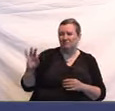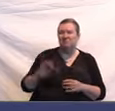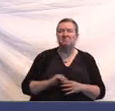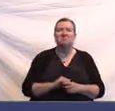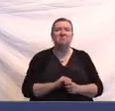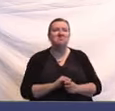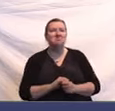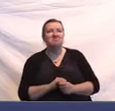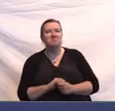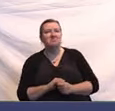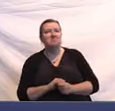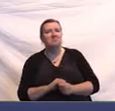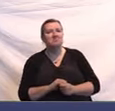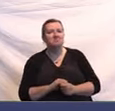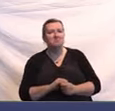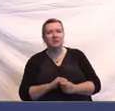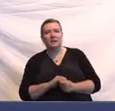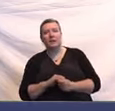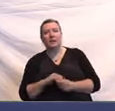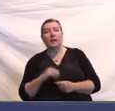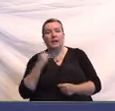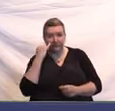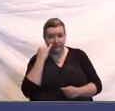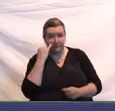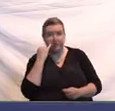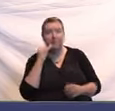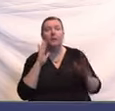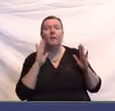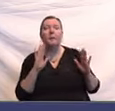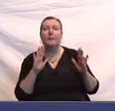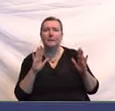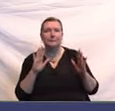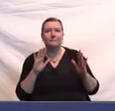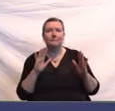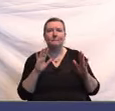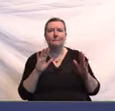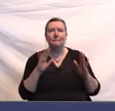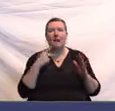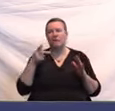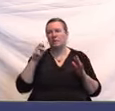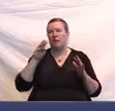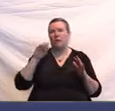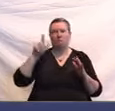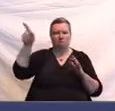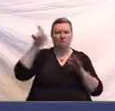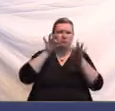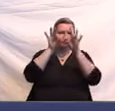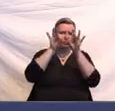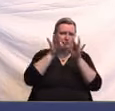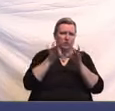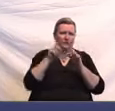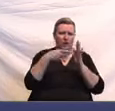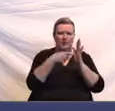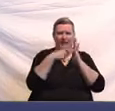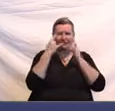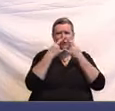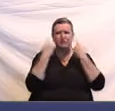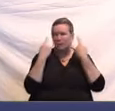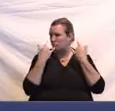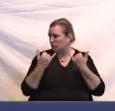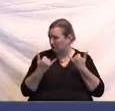It's a hypothetical, but Parimal, I'm not sure if you want to comment on if we wanted to expand the mandate for masking today